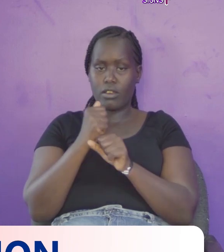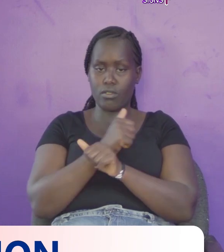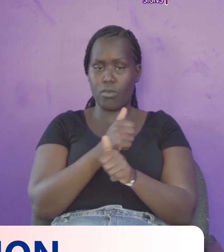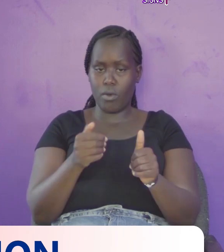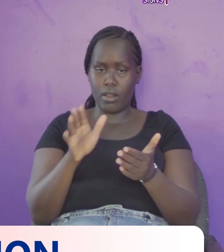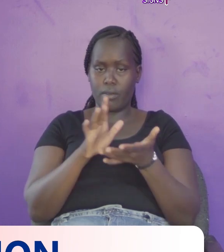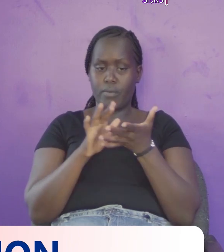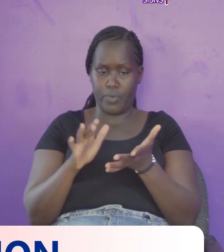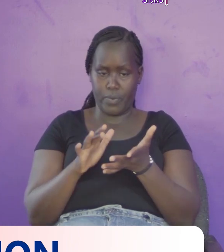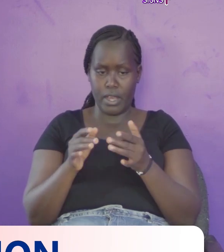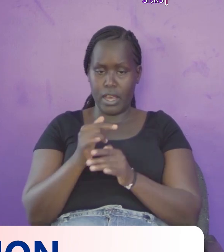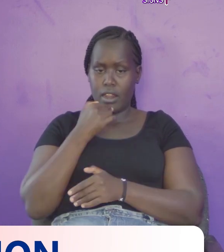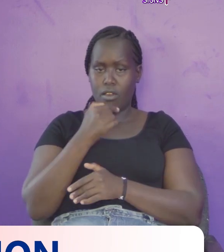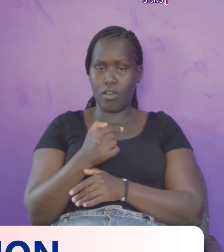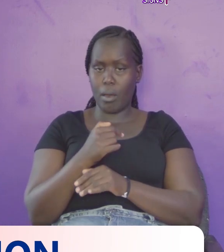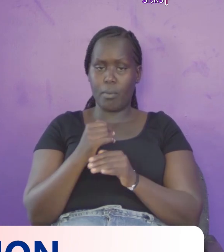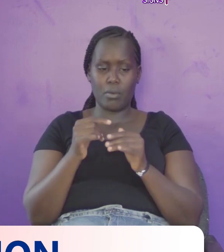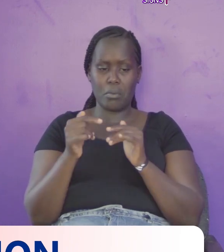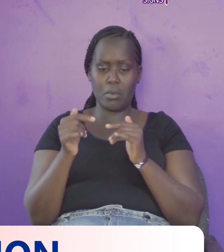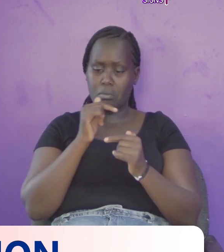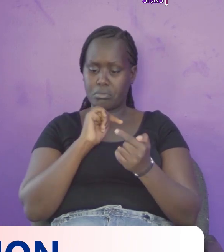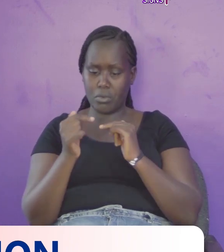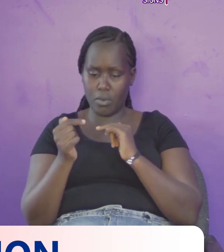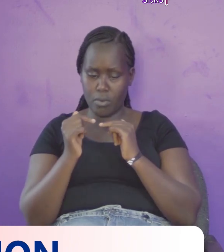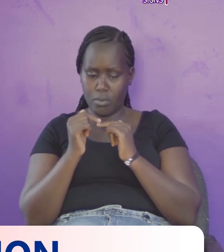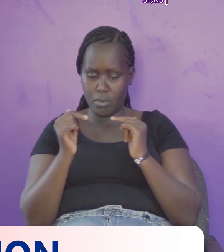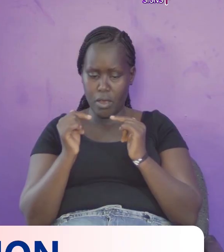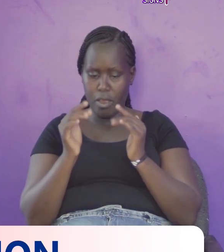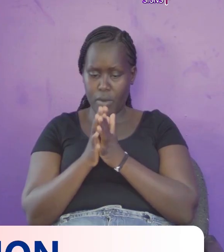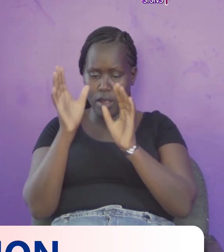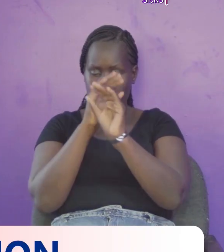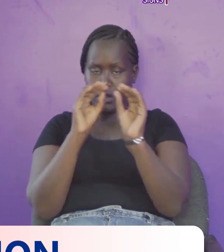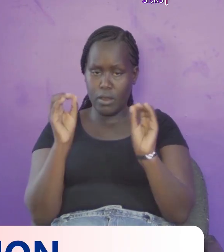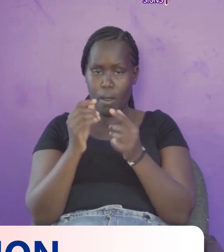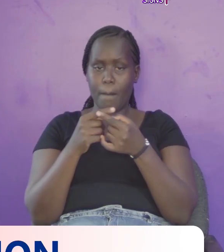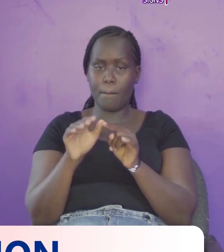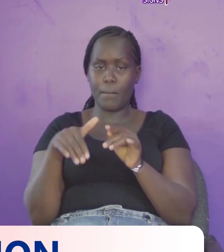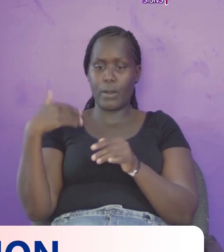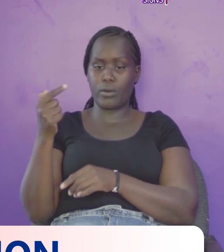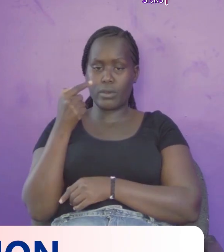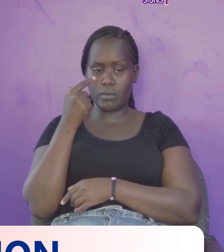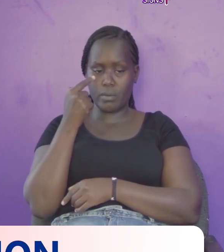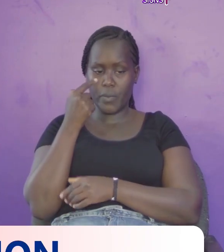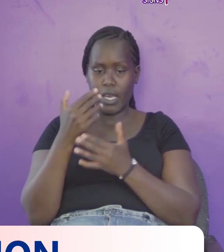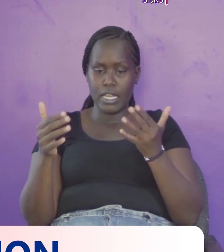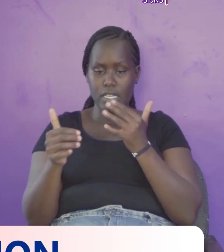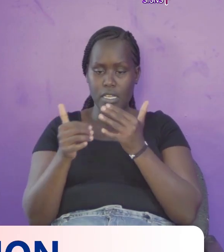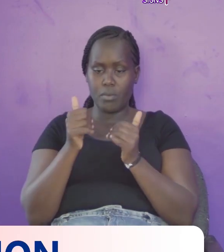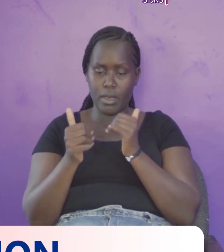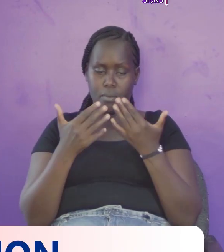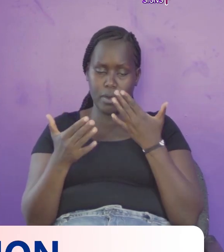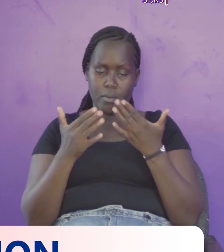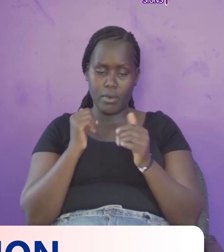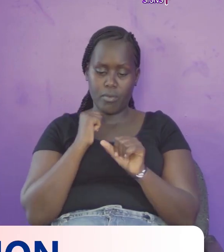never at war with the president. Yes. Never at war, nothing personal. Yes. But I always just look at the things that maybe he's done right, he's not